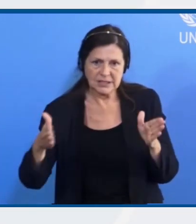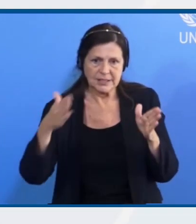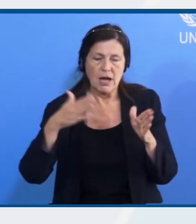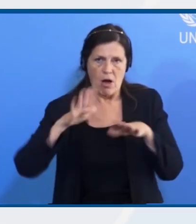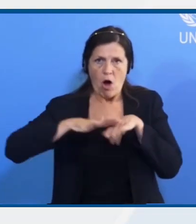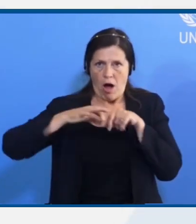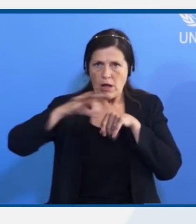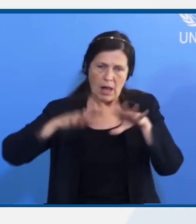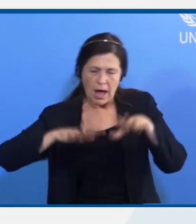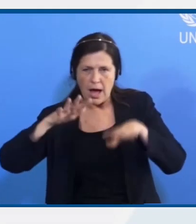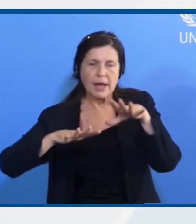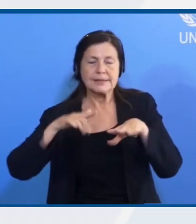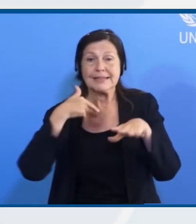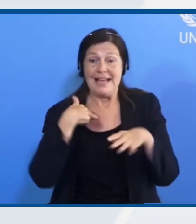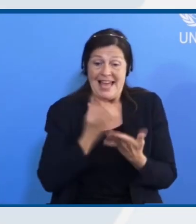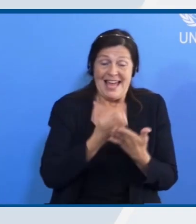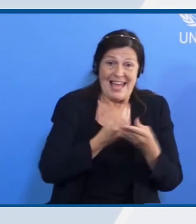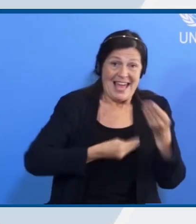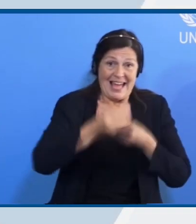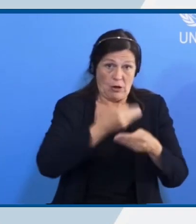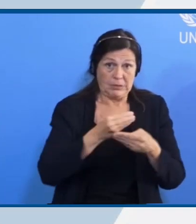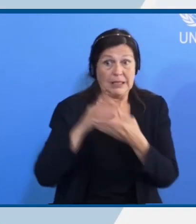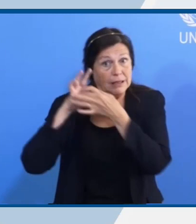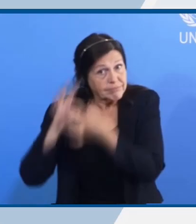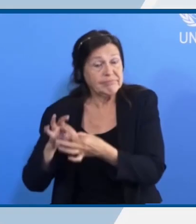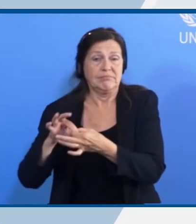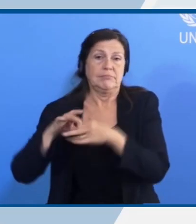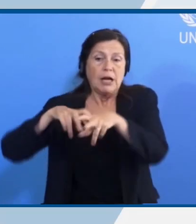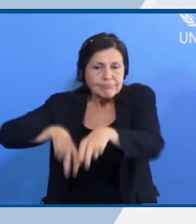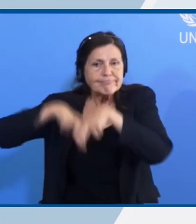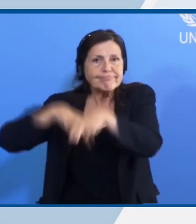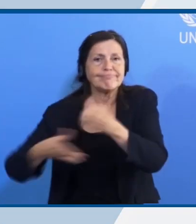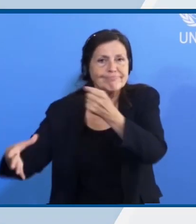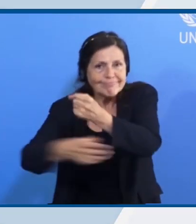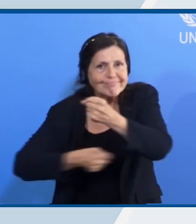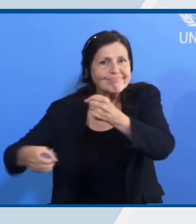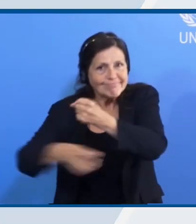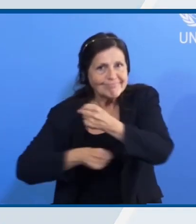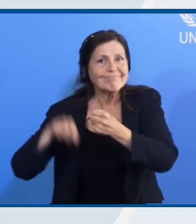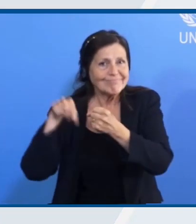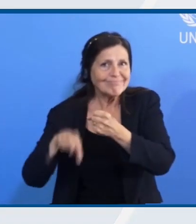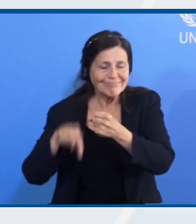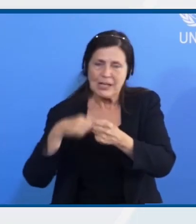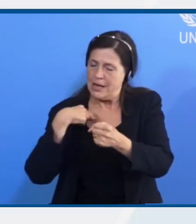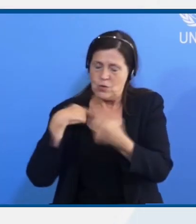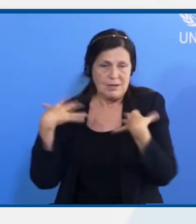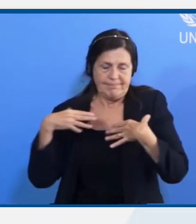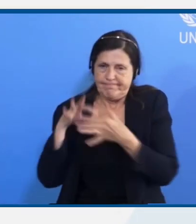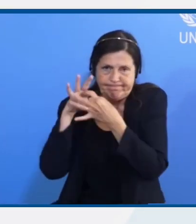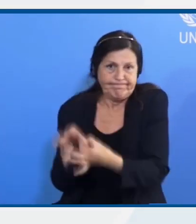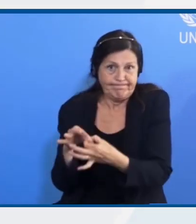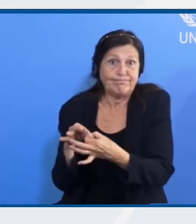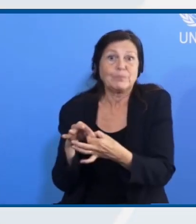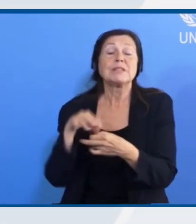our economy is depend on the agriculture. So the money, all the appraisal process is done online, and the